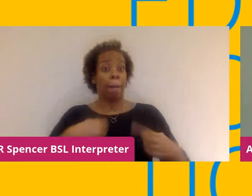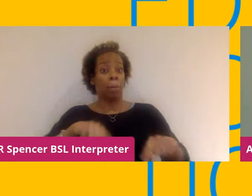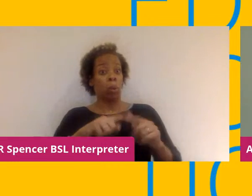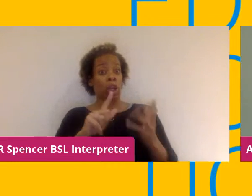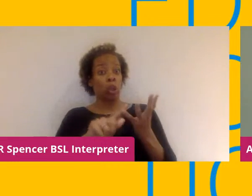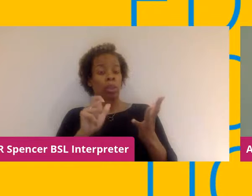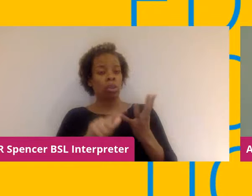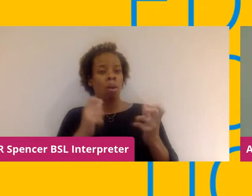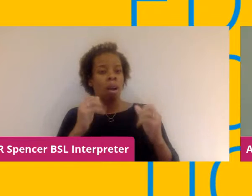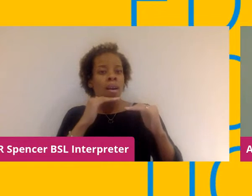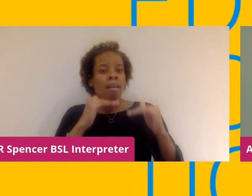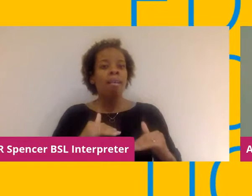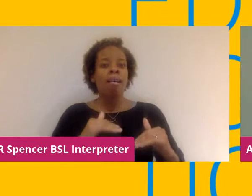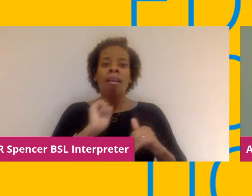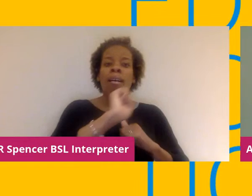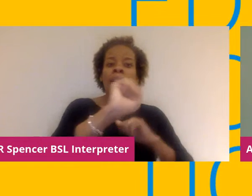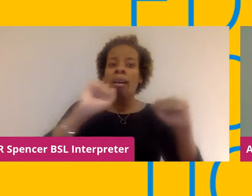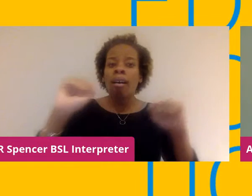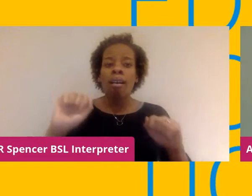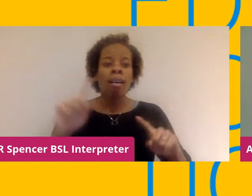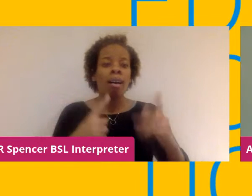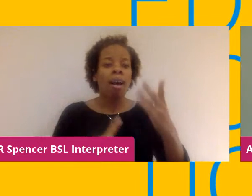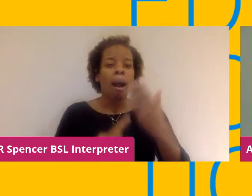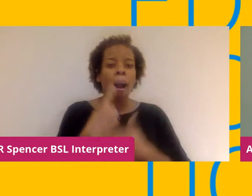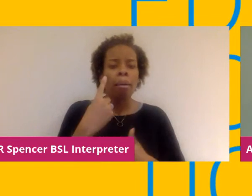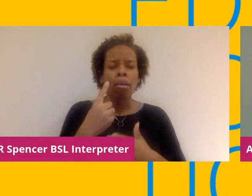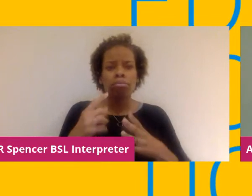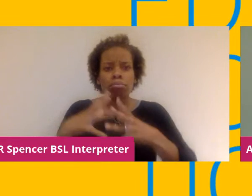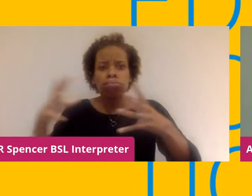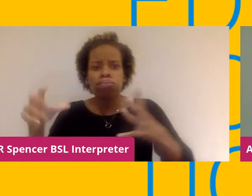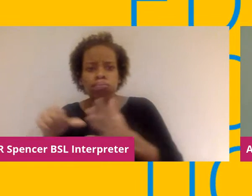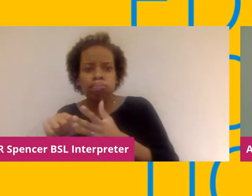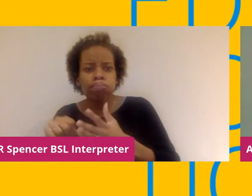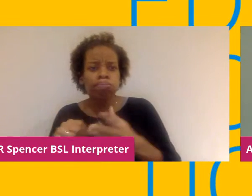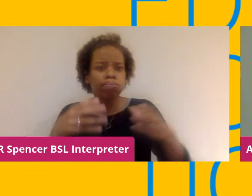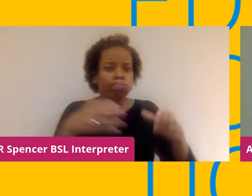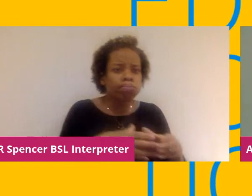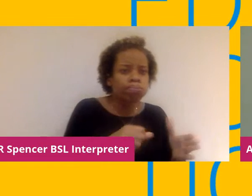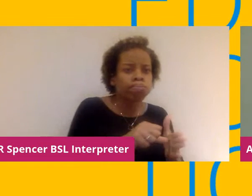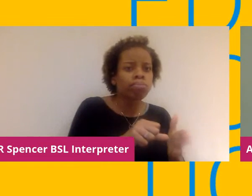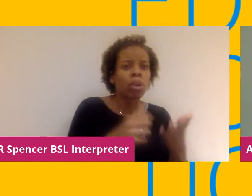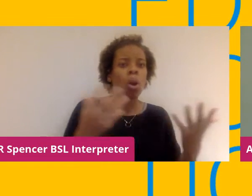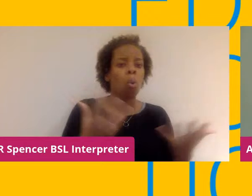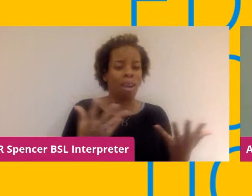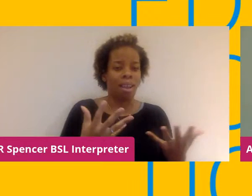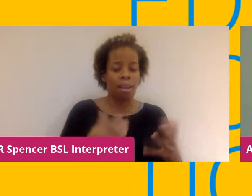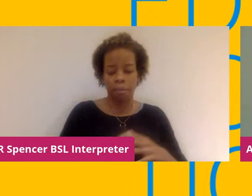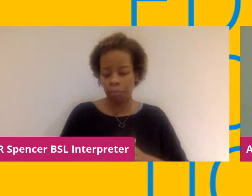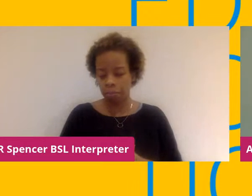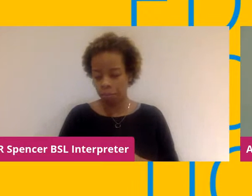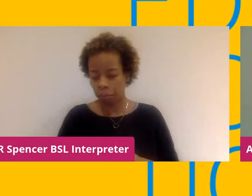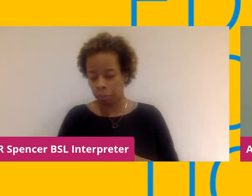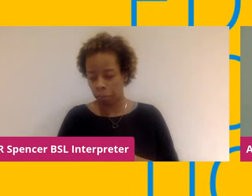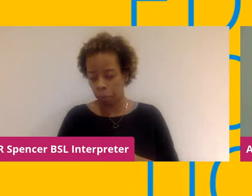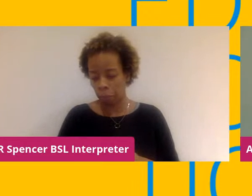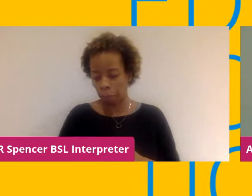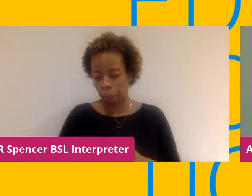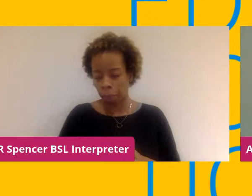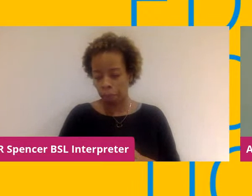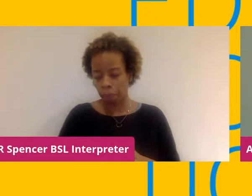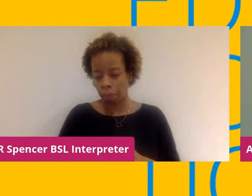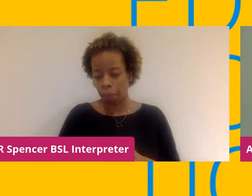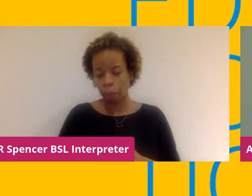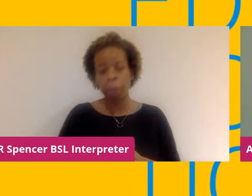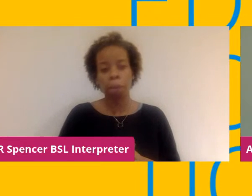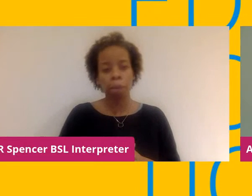the issues are causing the biggest problem really for branches. So in terms of the actions that branches can take